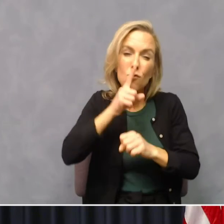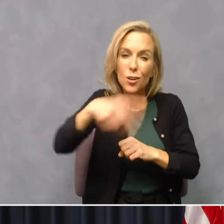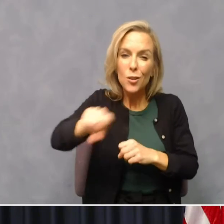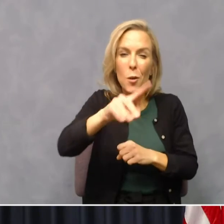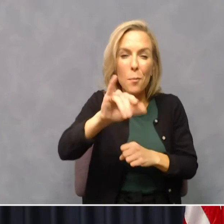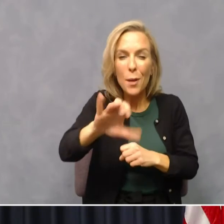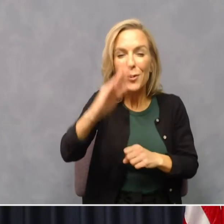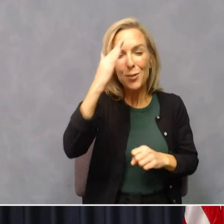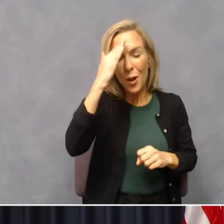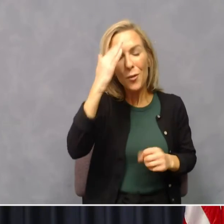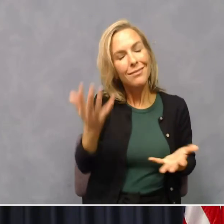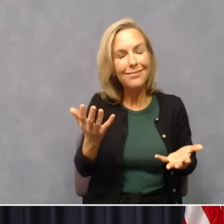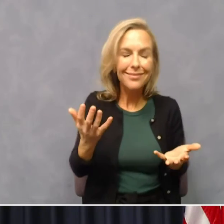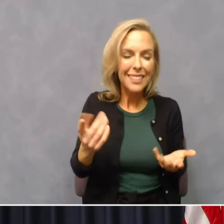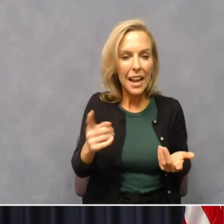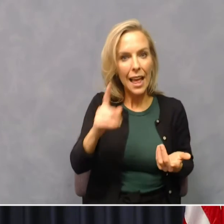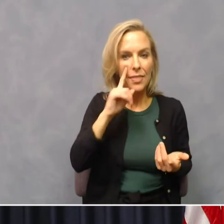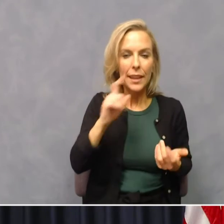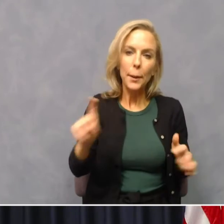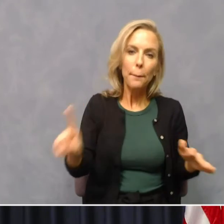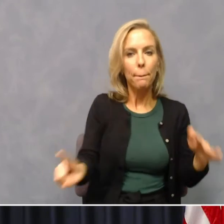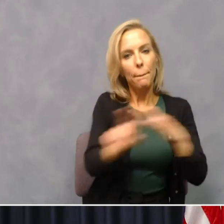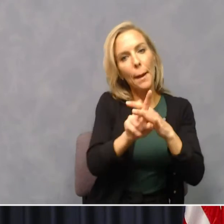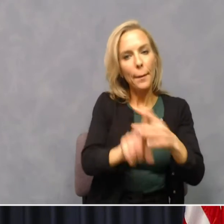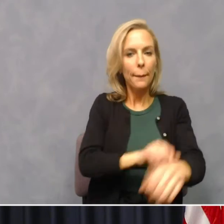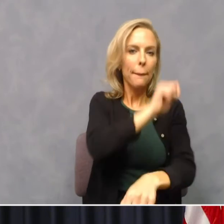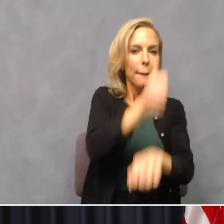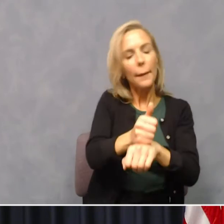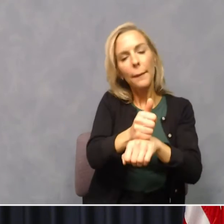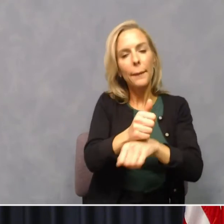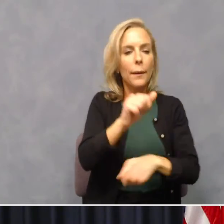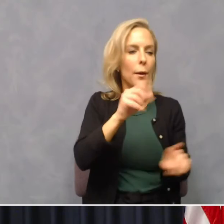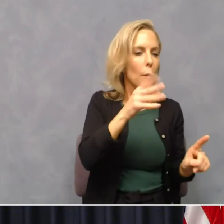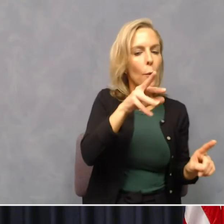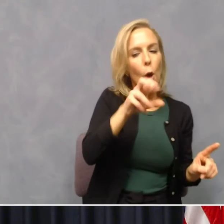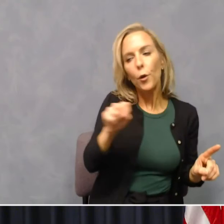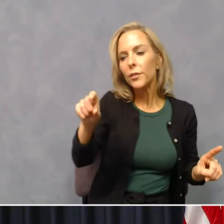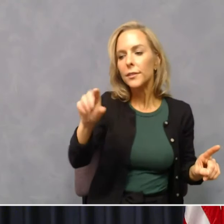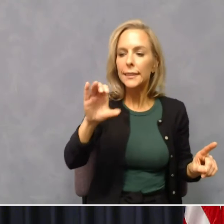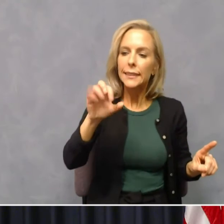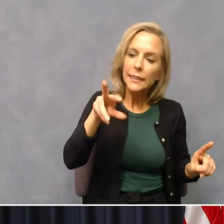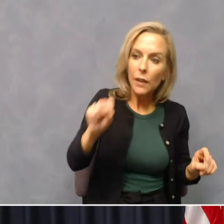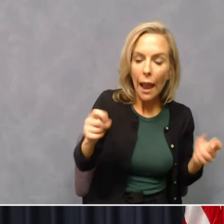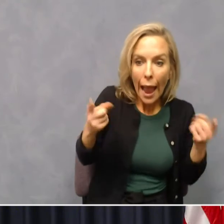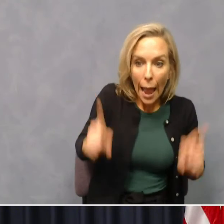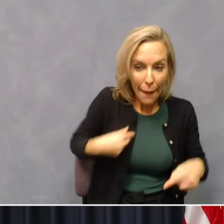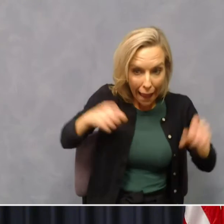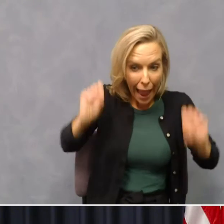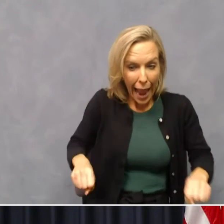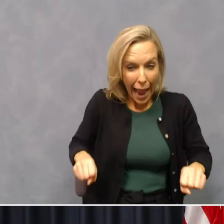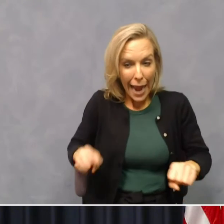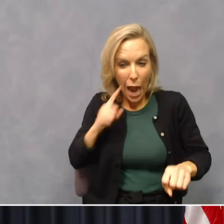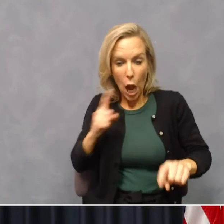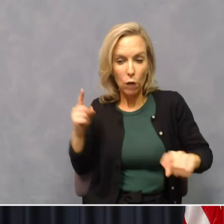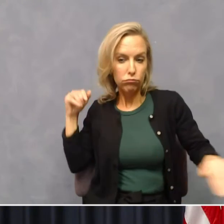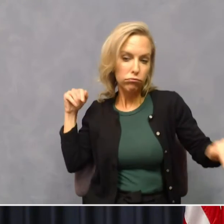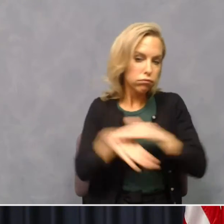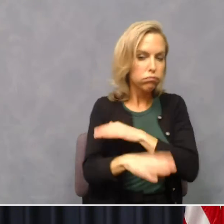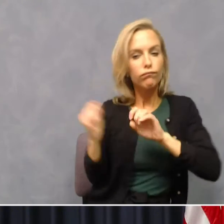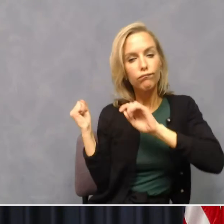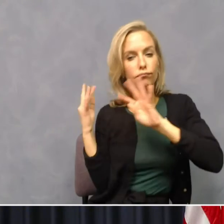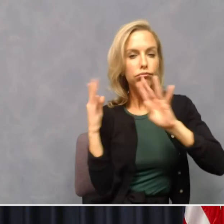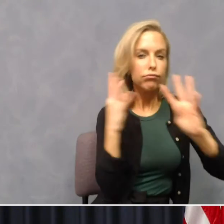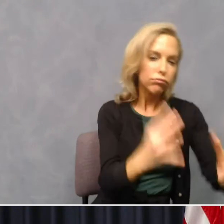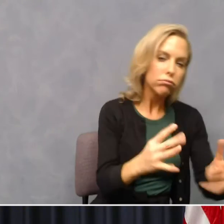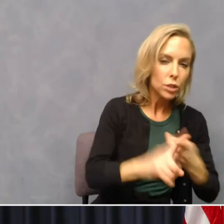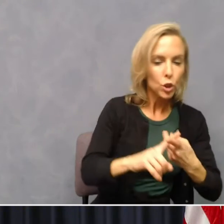be, pop-up opportunities at Walgreens or CVS for the public to come in on a first come,